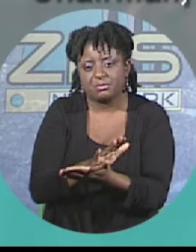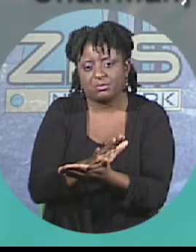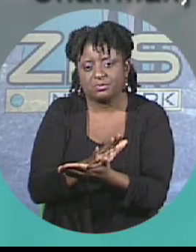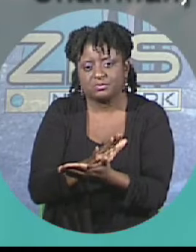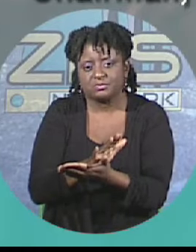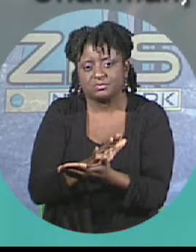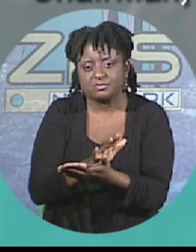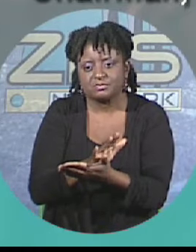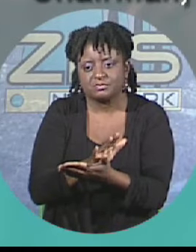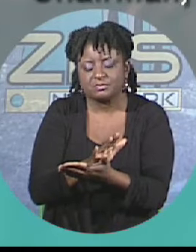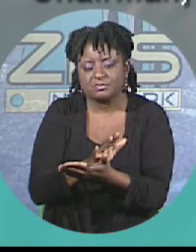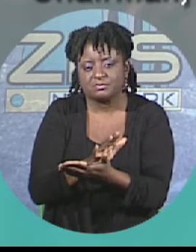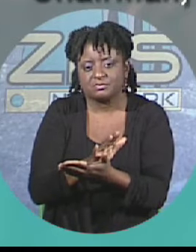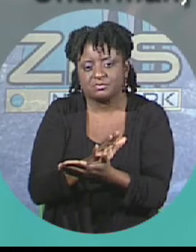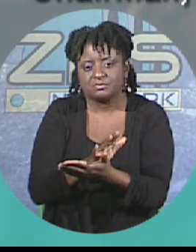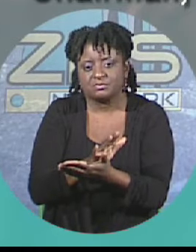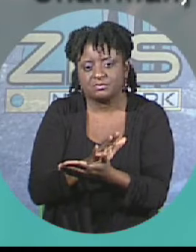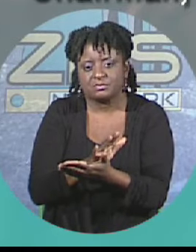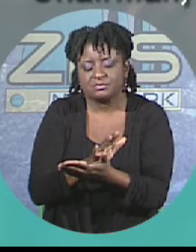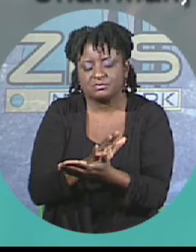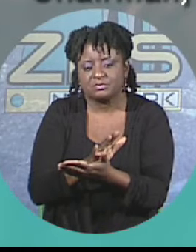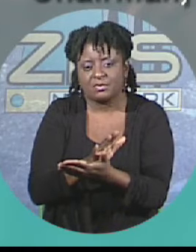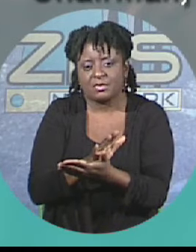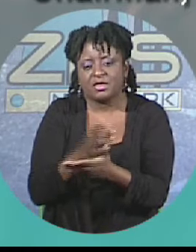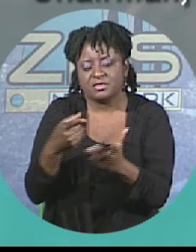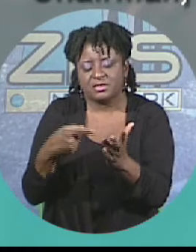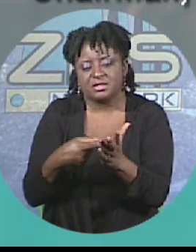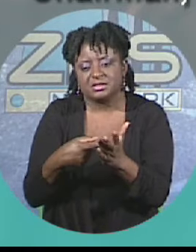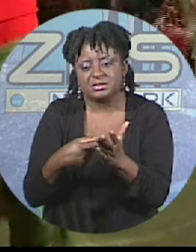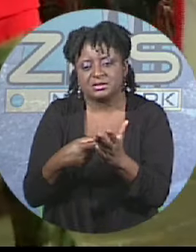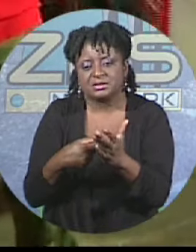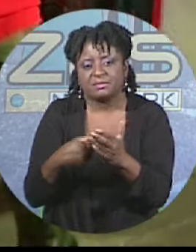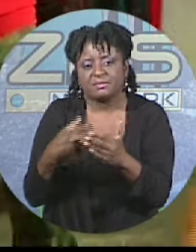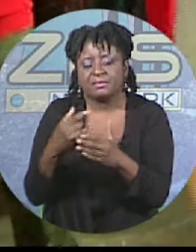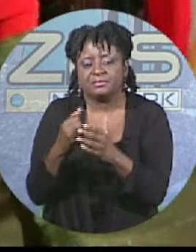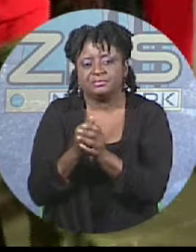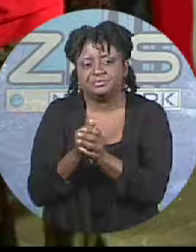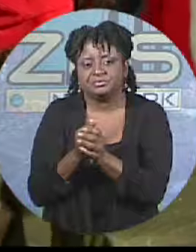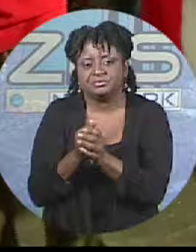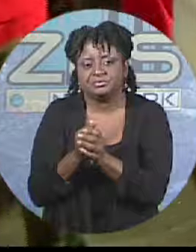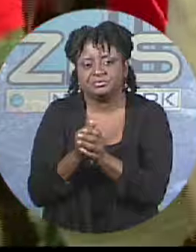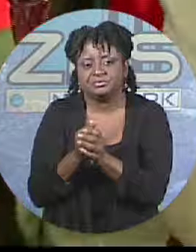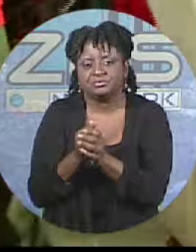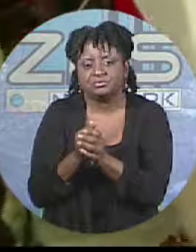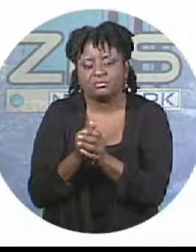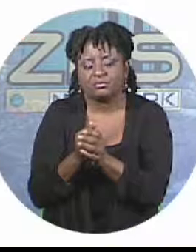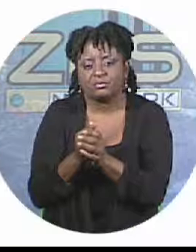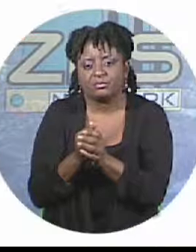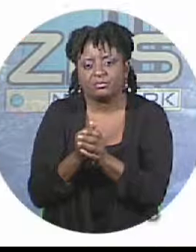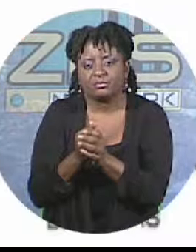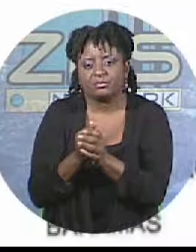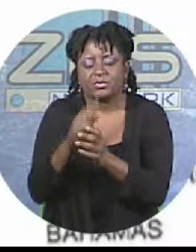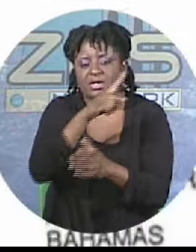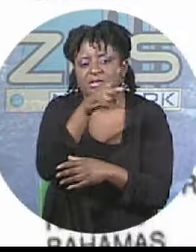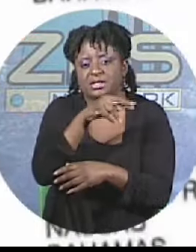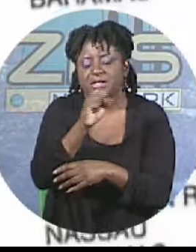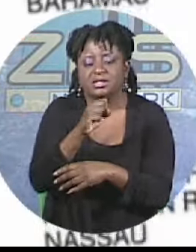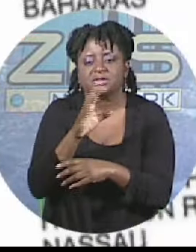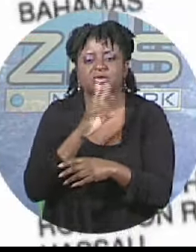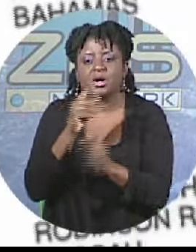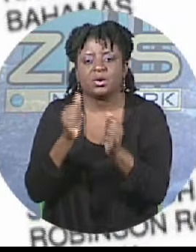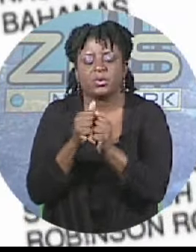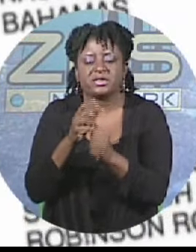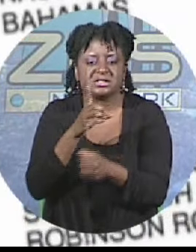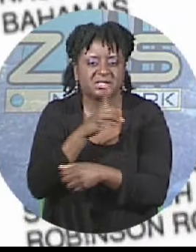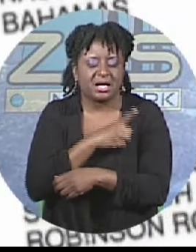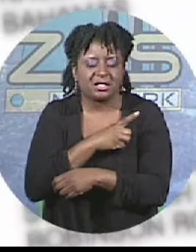backs of struggling Bahamians who struggle to pay their taxes every day. ZNS News spoke with de Aguilar, who confirmed